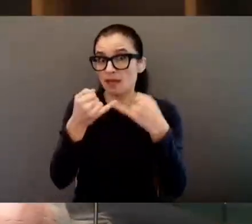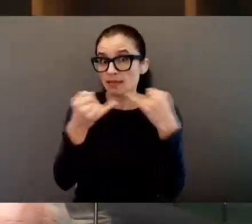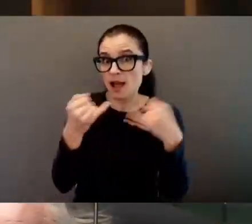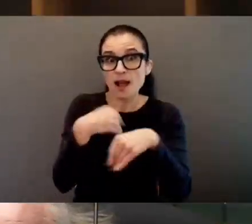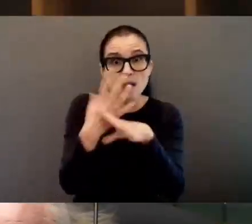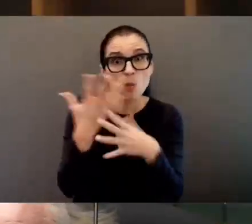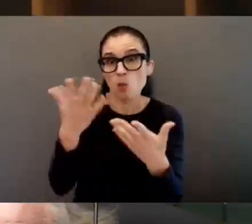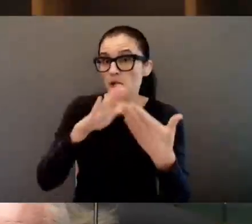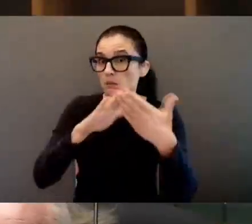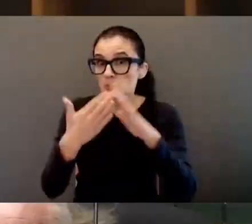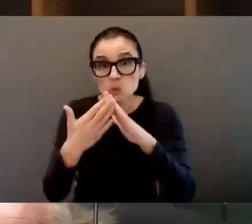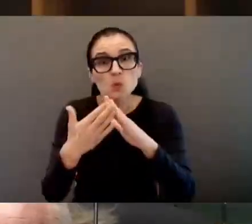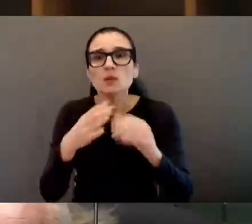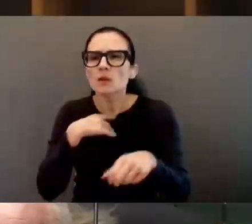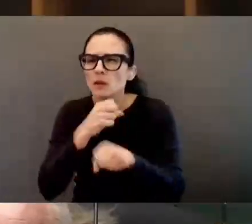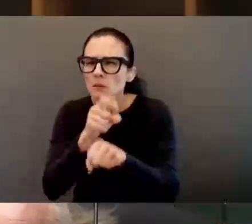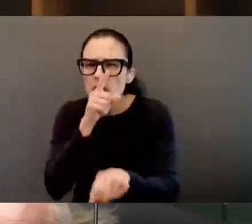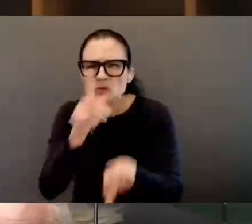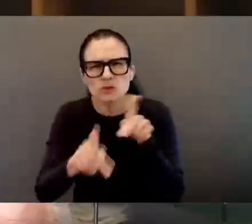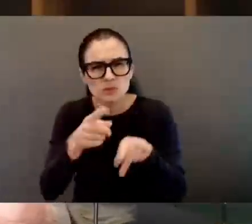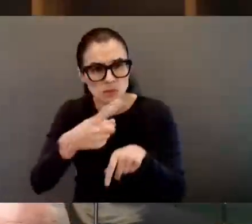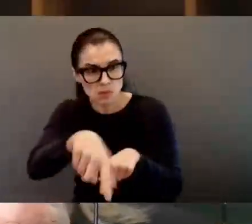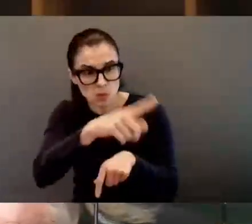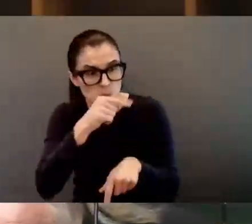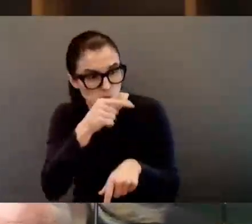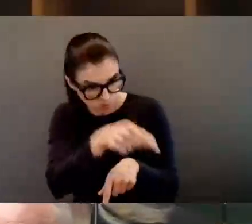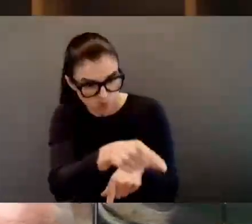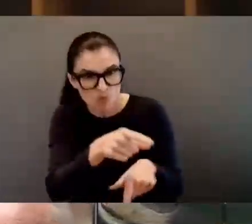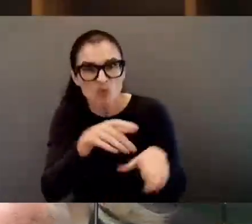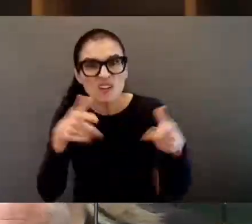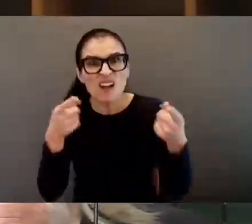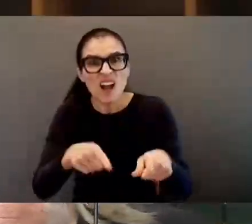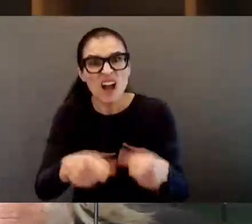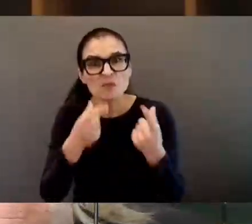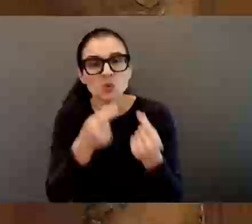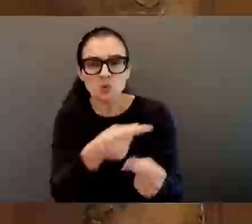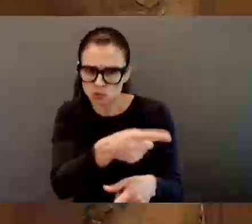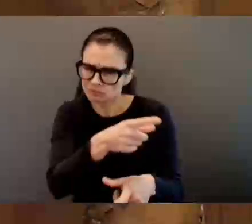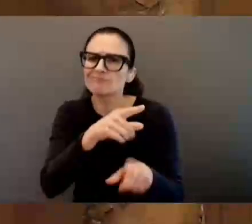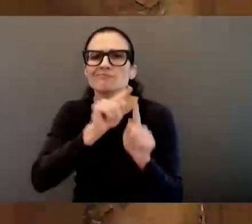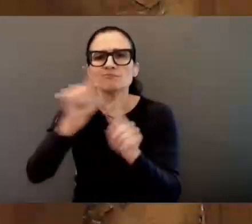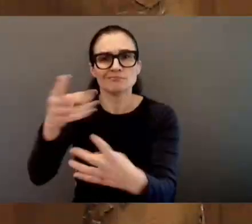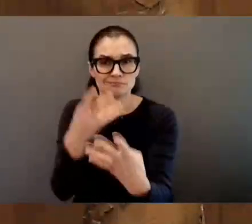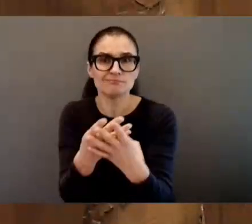further instances of their crime, and we'll continue to do that work. Thank you, Mr. Speaker.